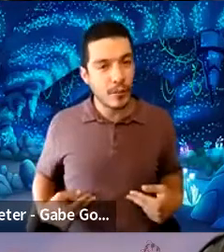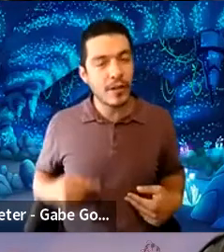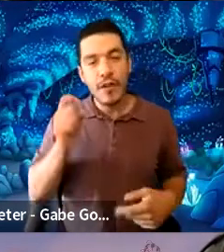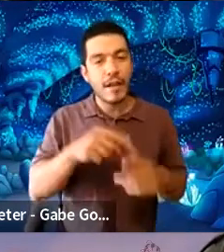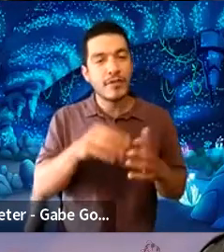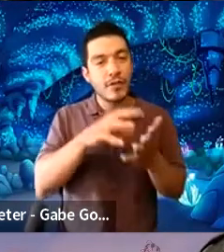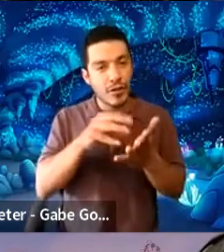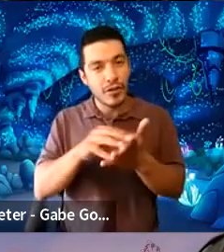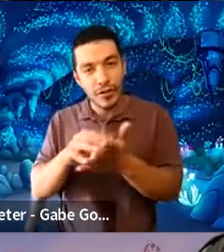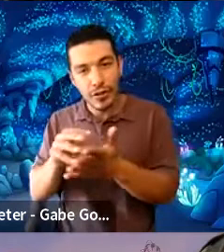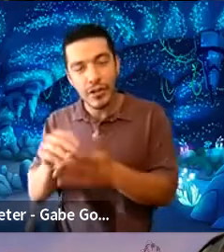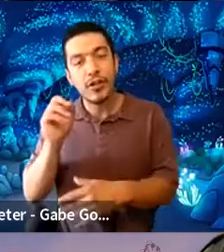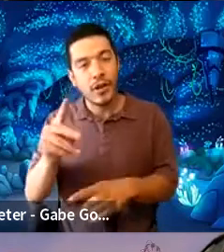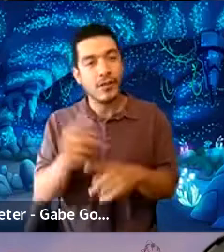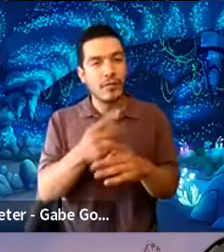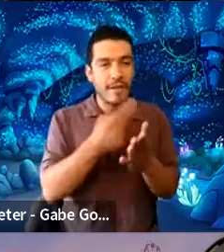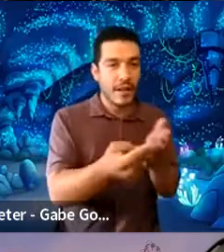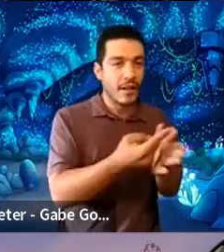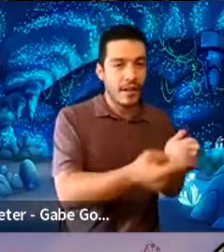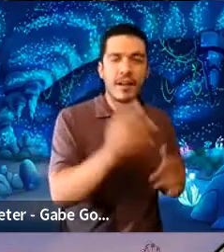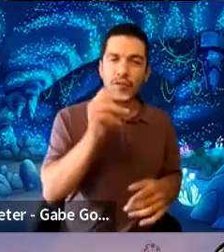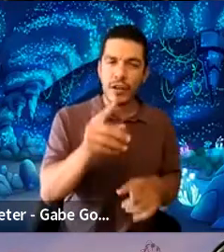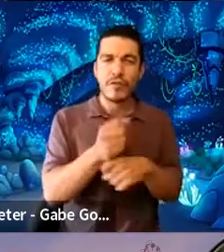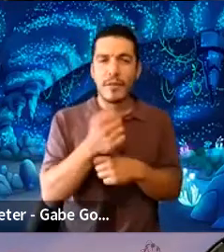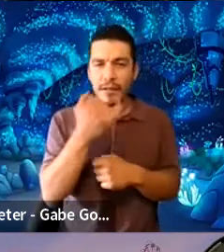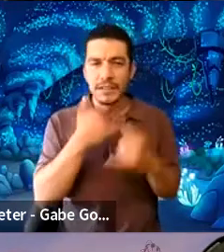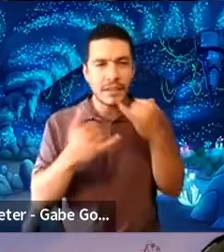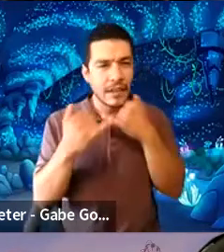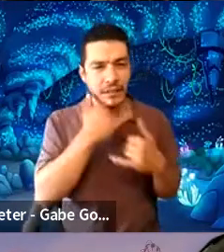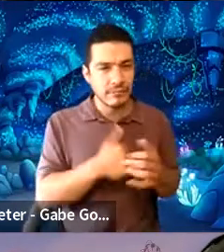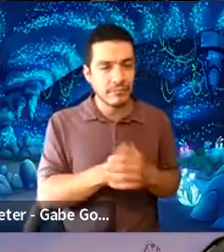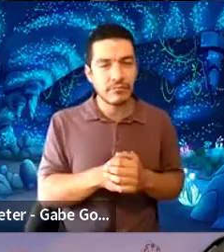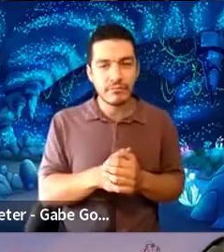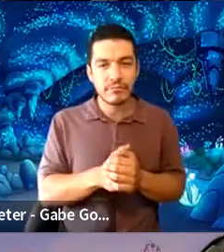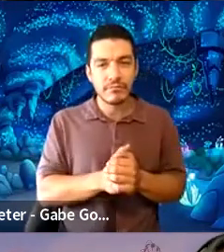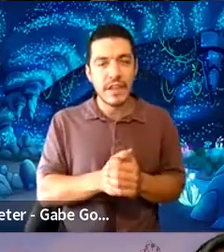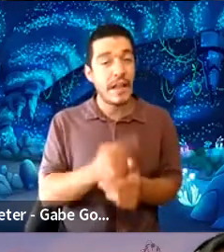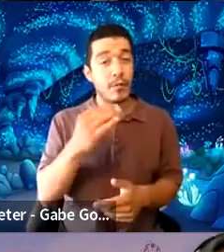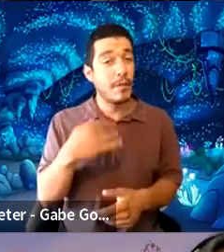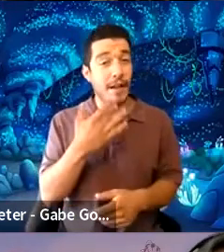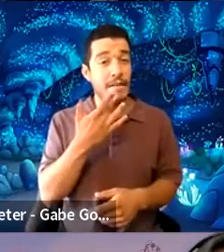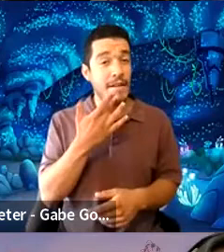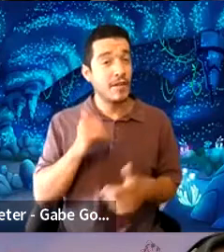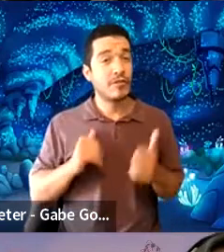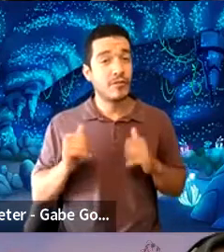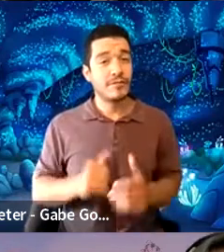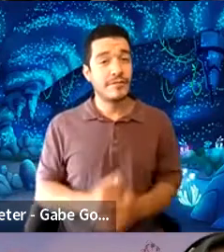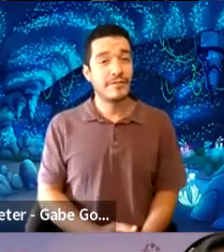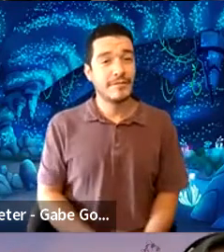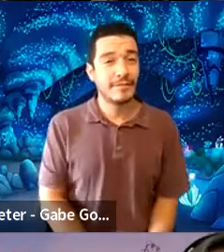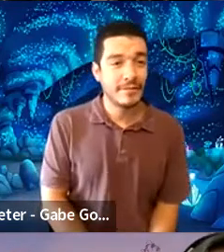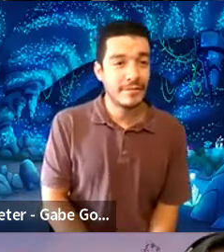learn, you know, it's okay to fail. It's okay to make a mistake. And it's become one of my favorite episodes. But